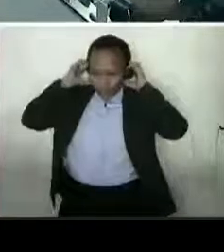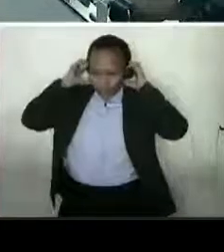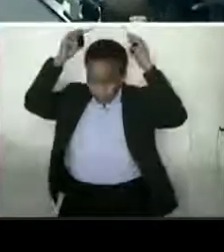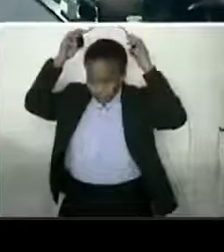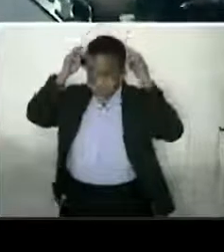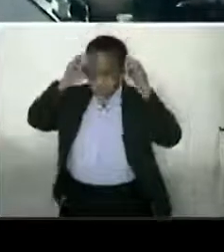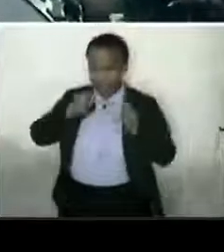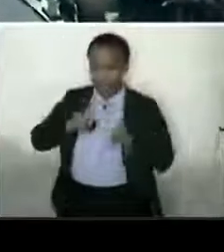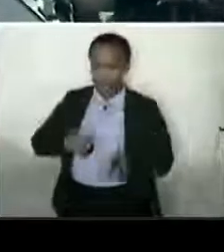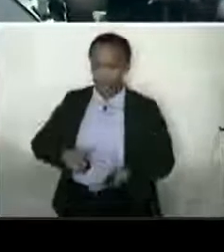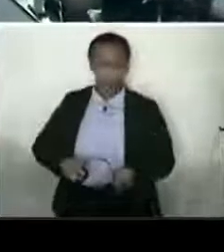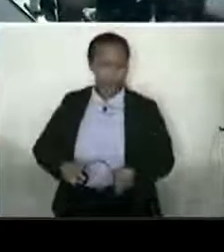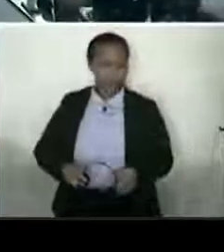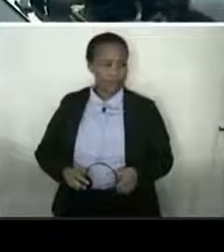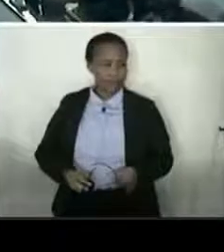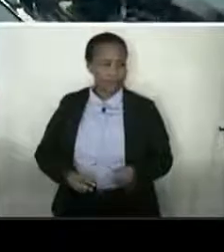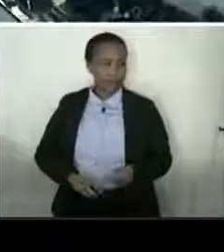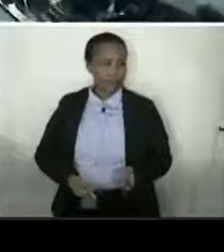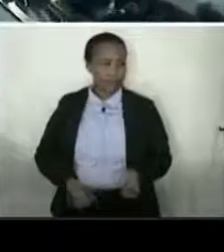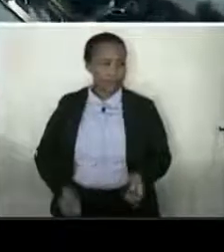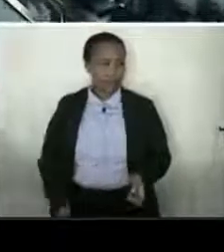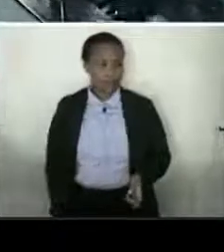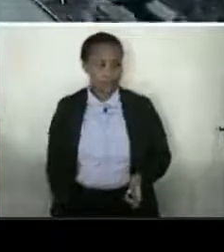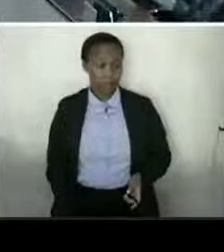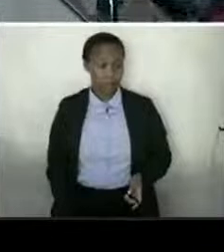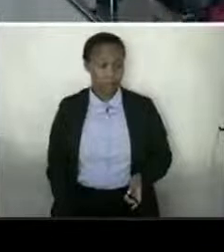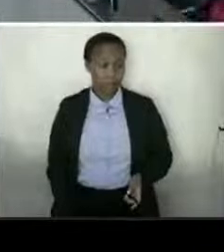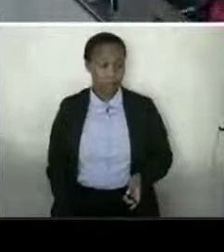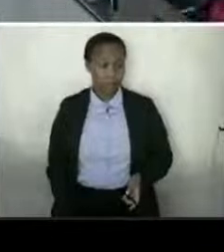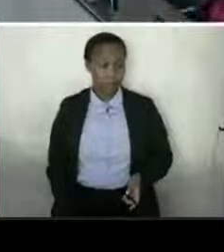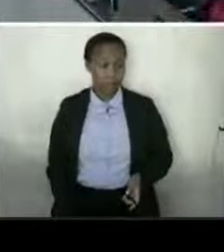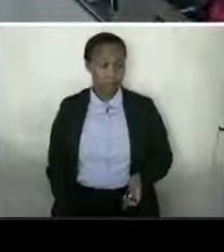Speaker. Siyabonga somlomo.